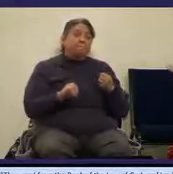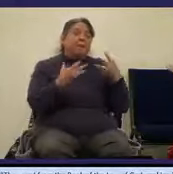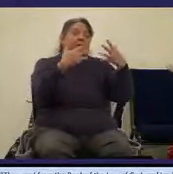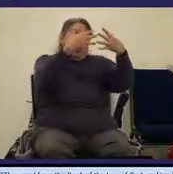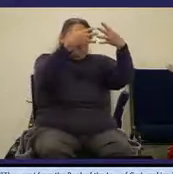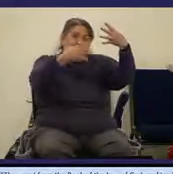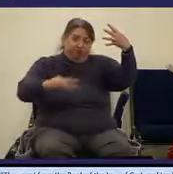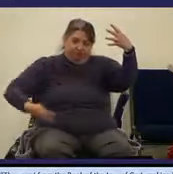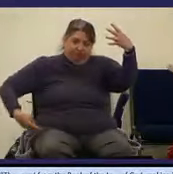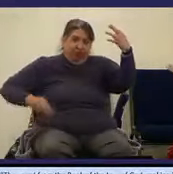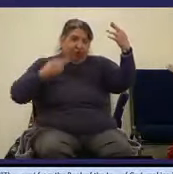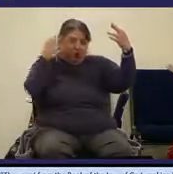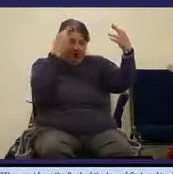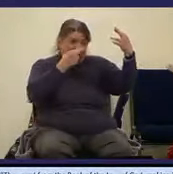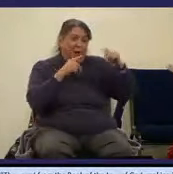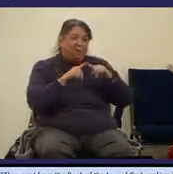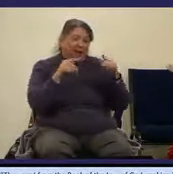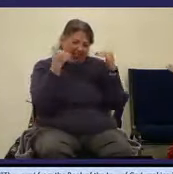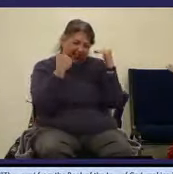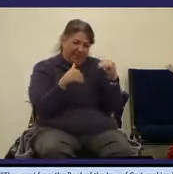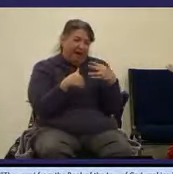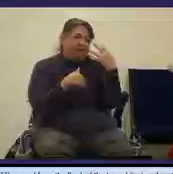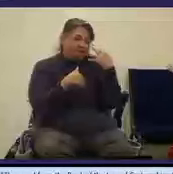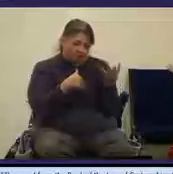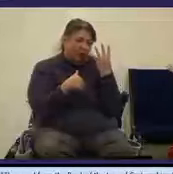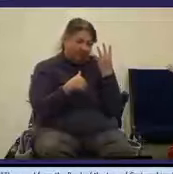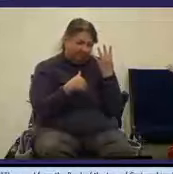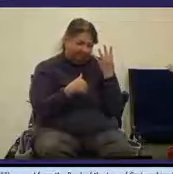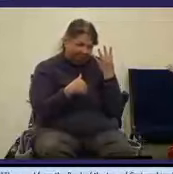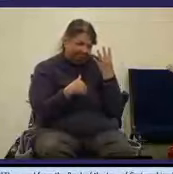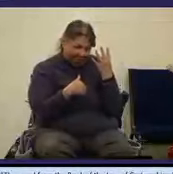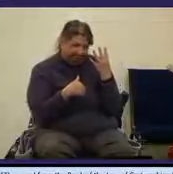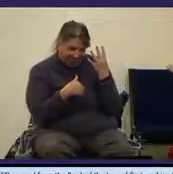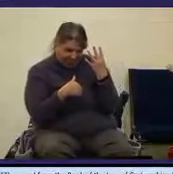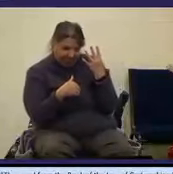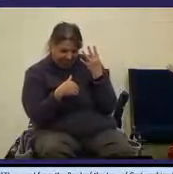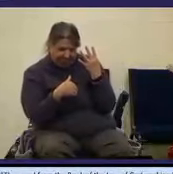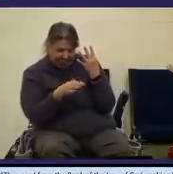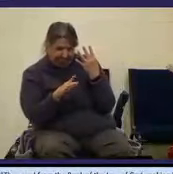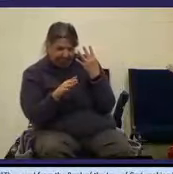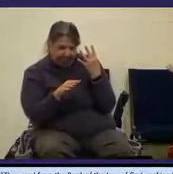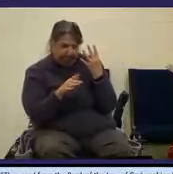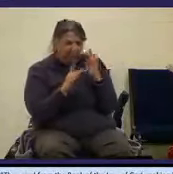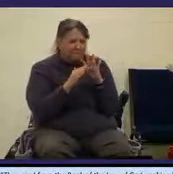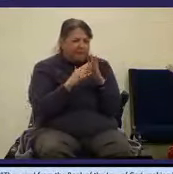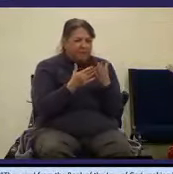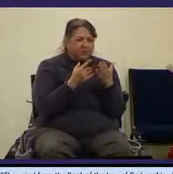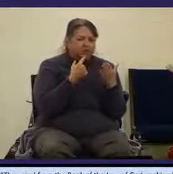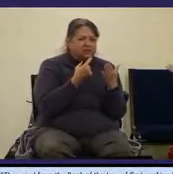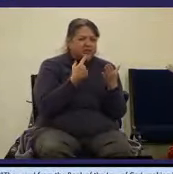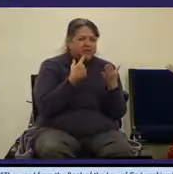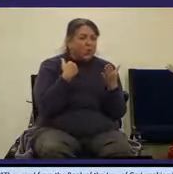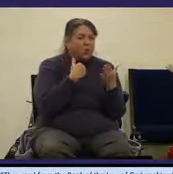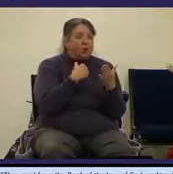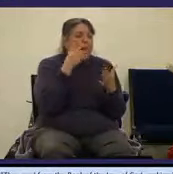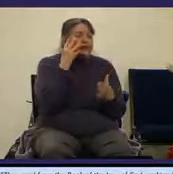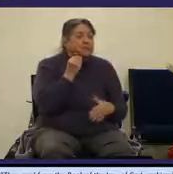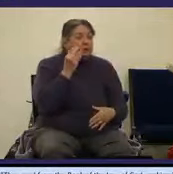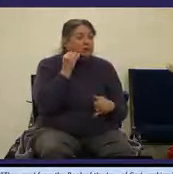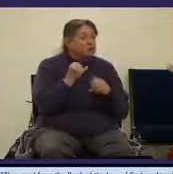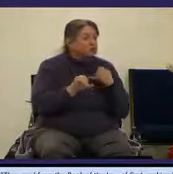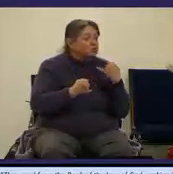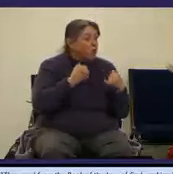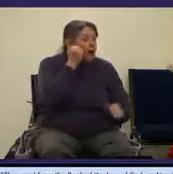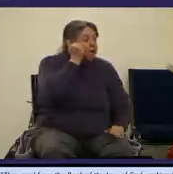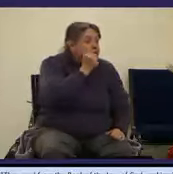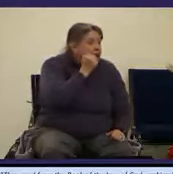we think about joy. So many more reasons, scripturally speaking, as to why we can experience joy on a daily